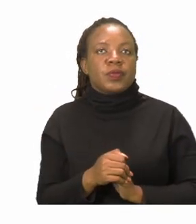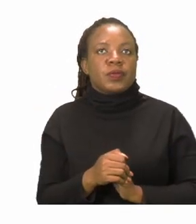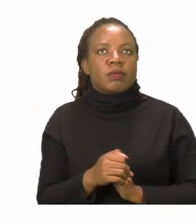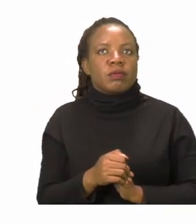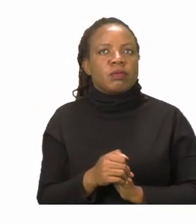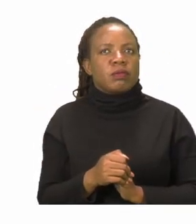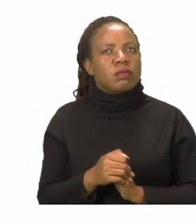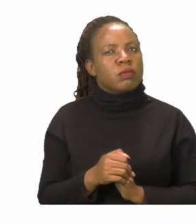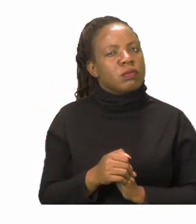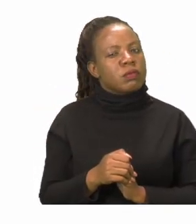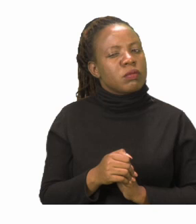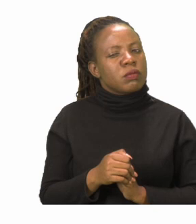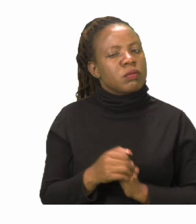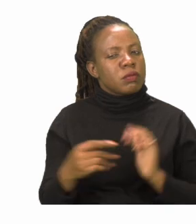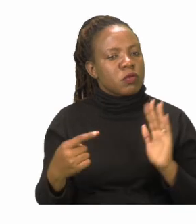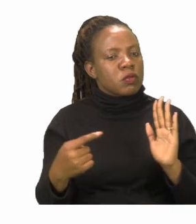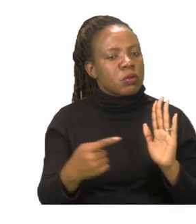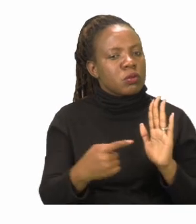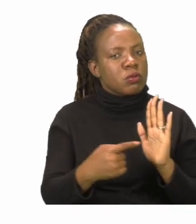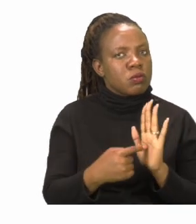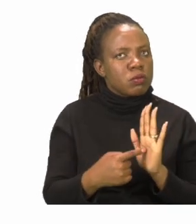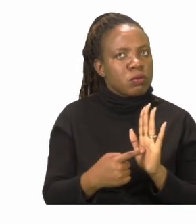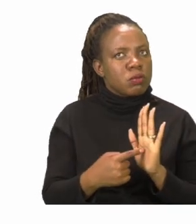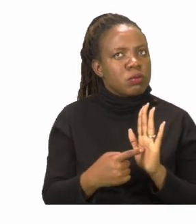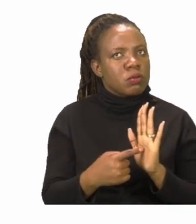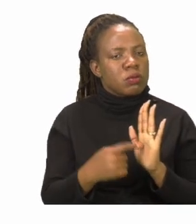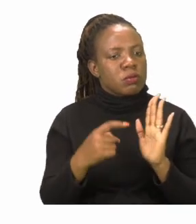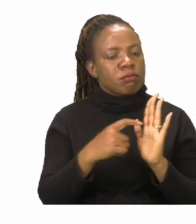Which punctuation are we going to use?